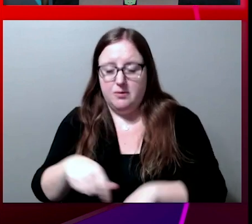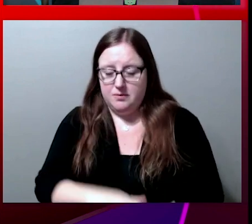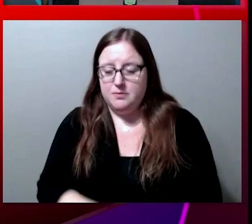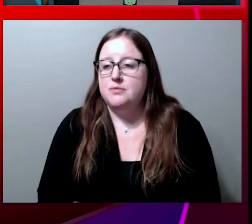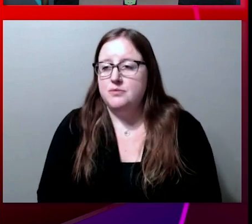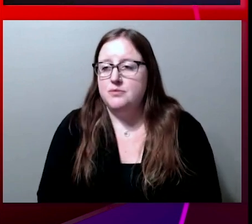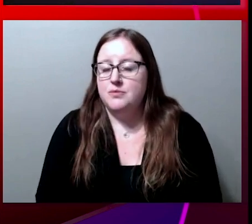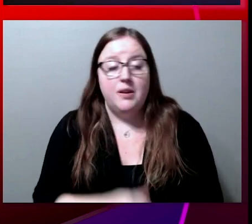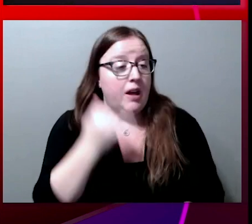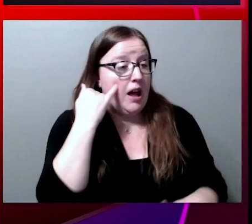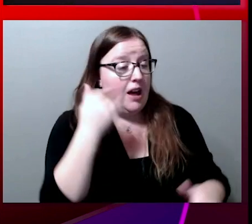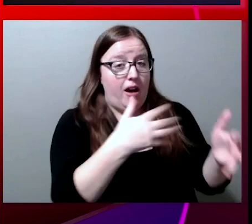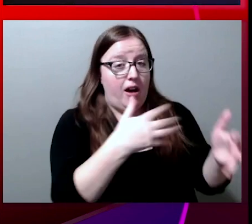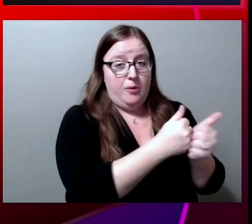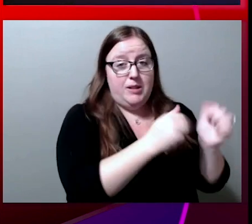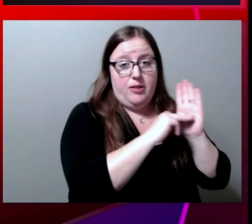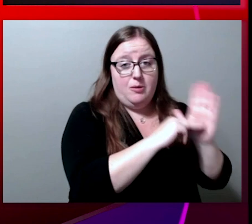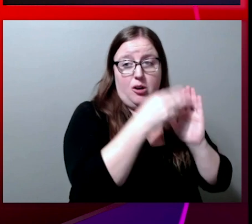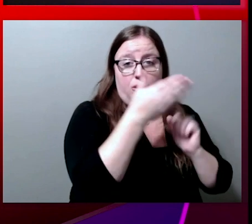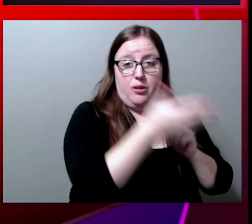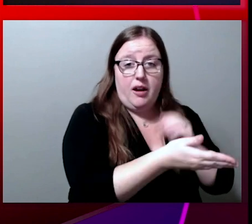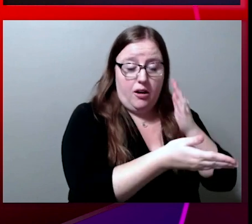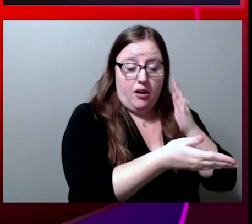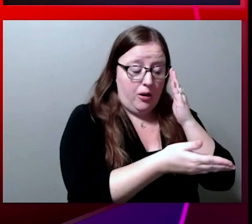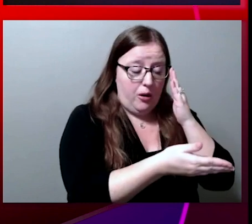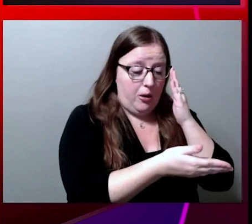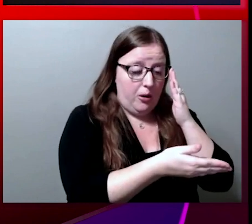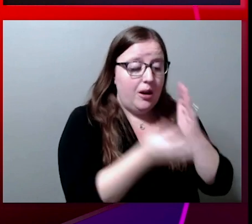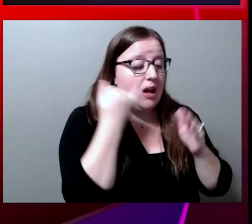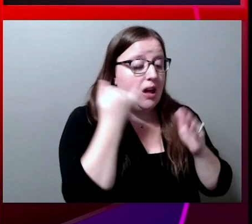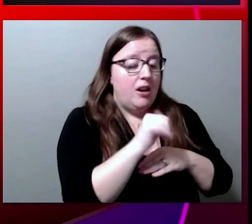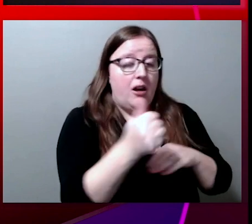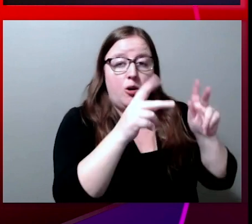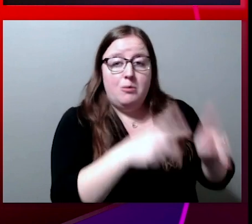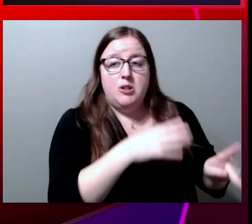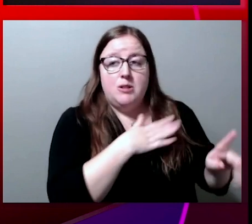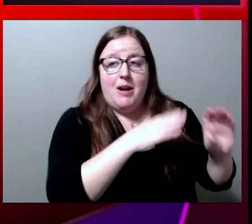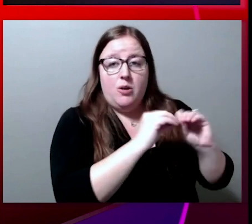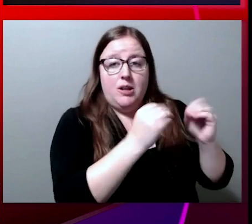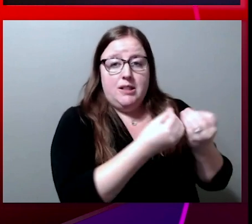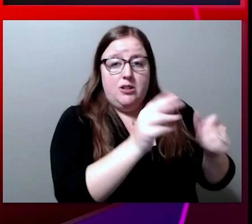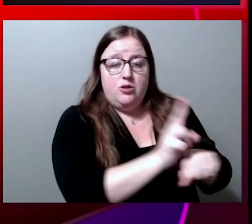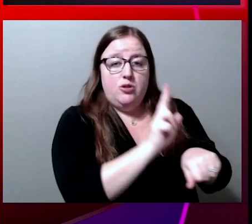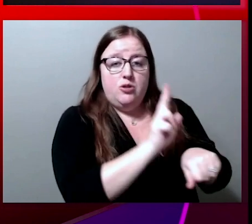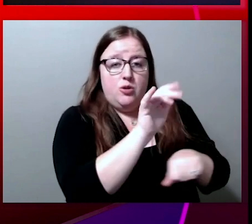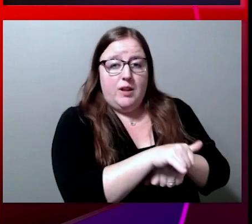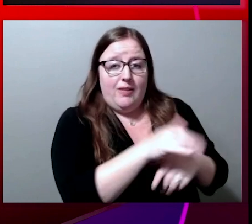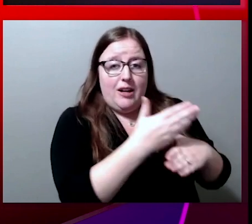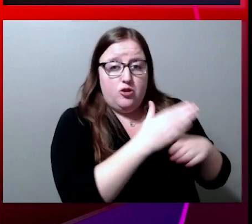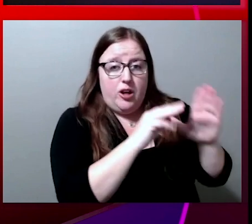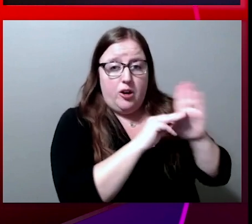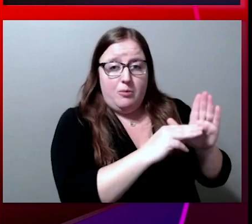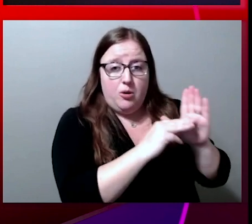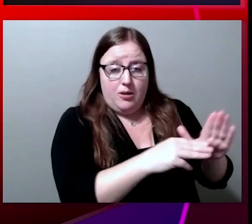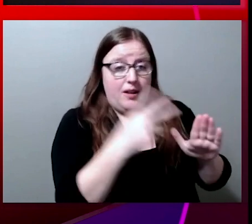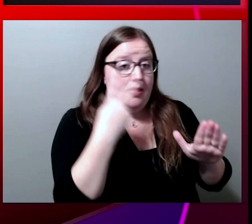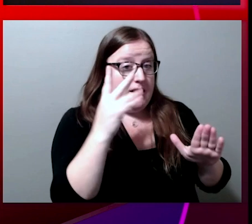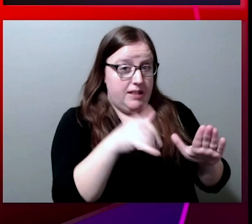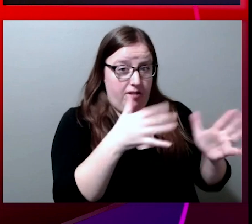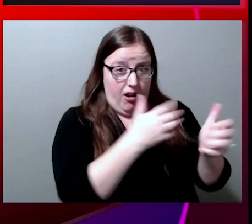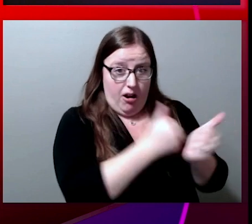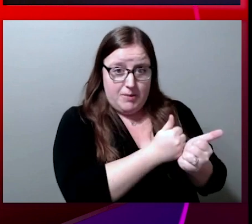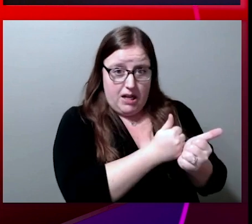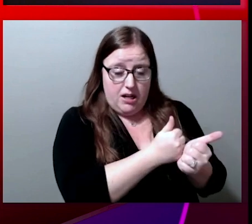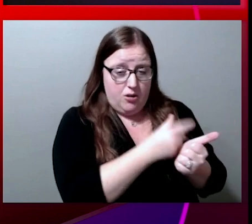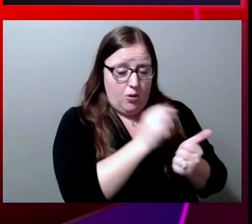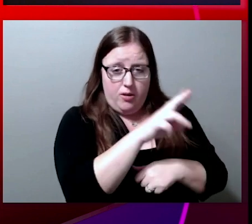update the model here, if somebody else in my organization is using that shared model, do they see that update, or do they